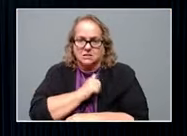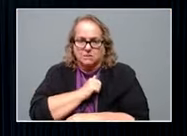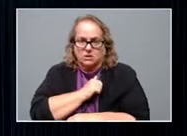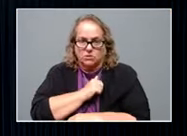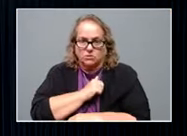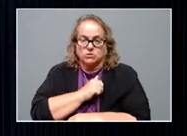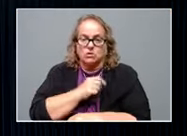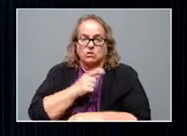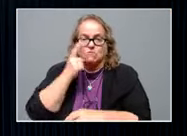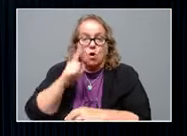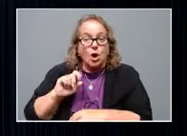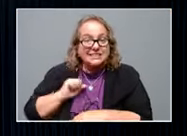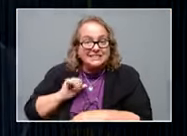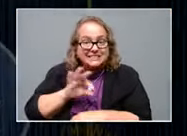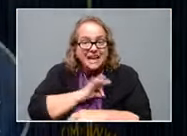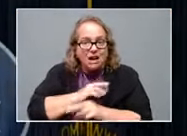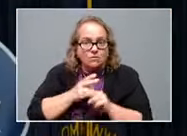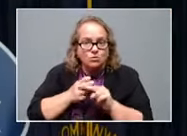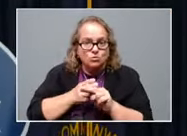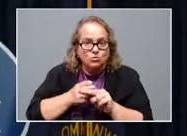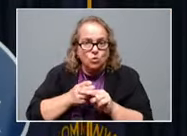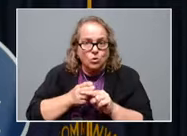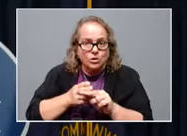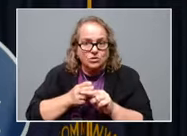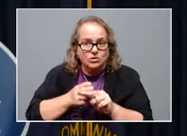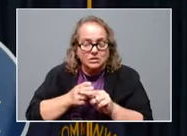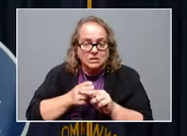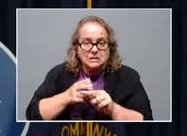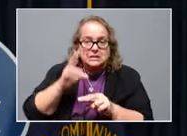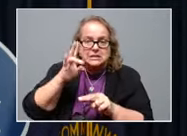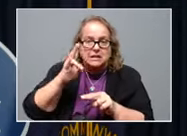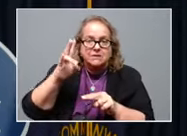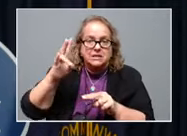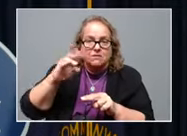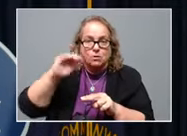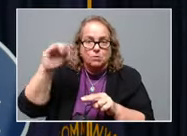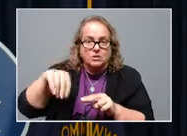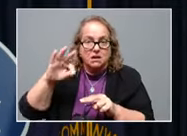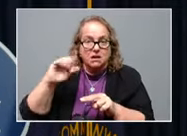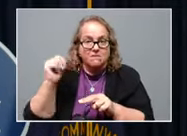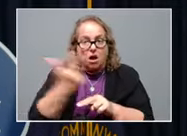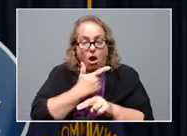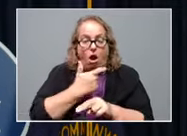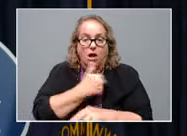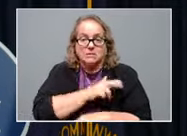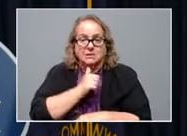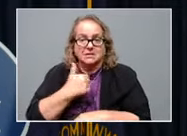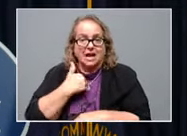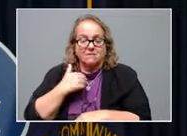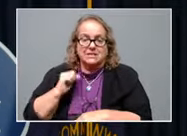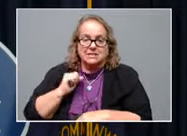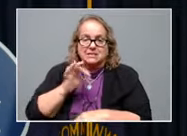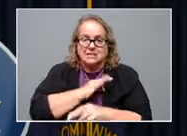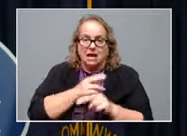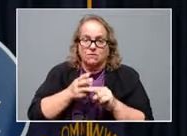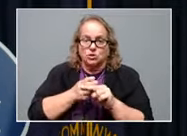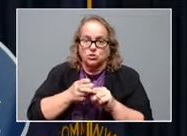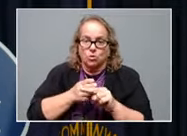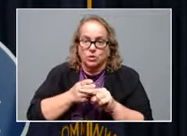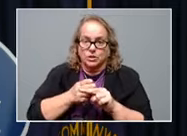shortages. We were up to 77% of all of our hospitals with 74 of